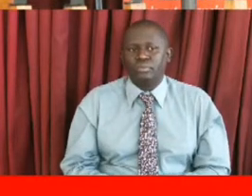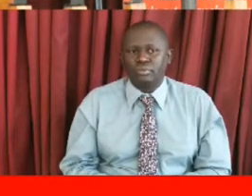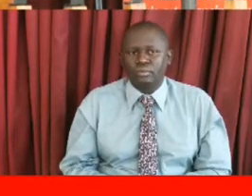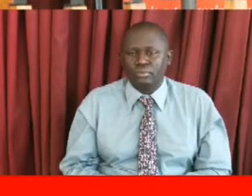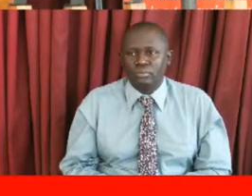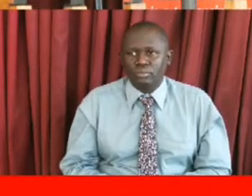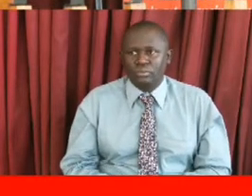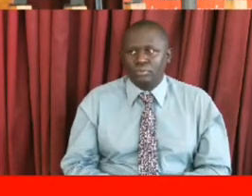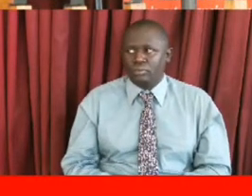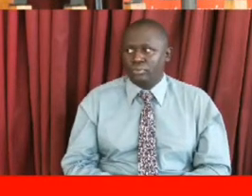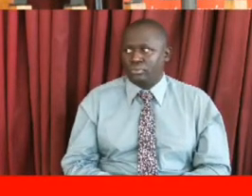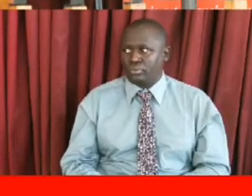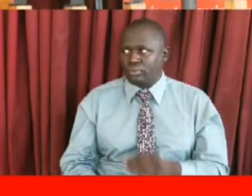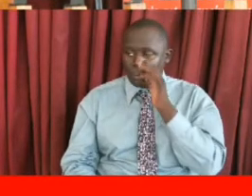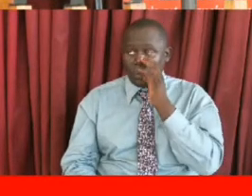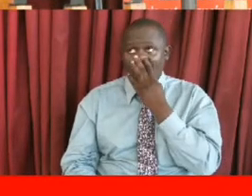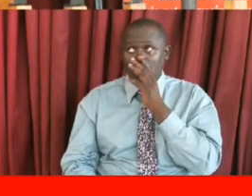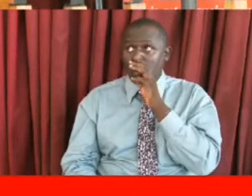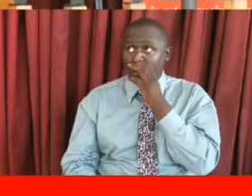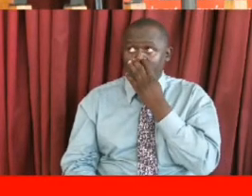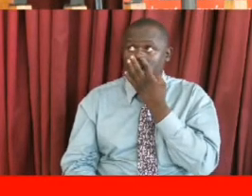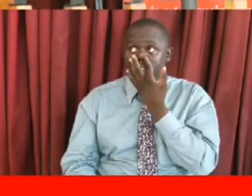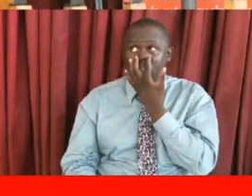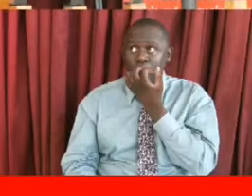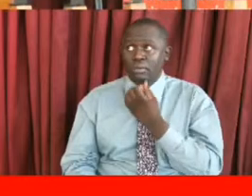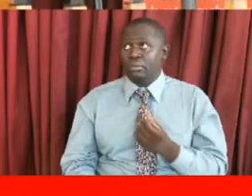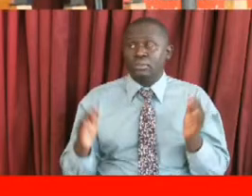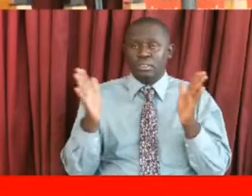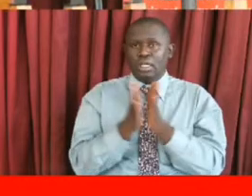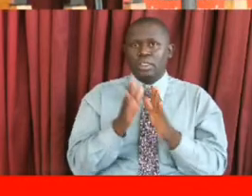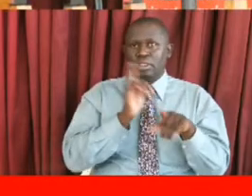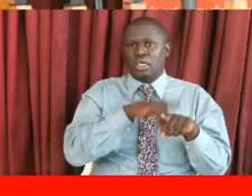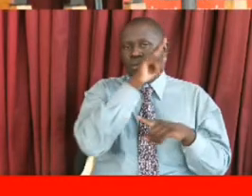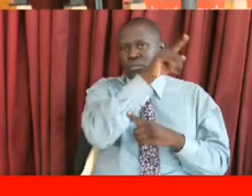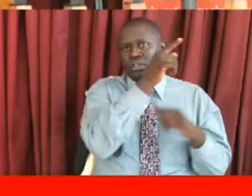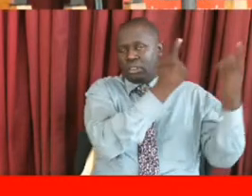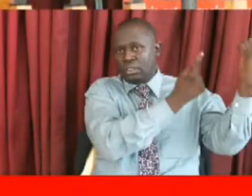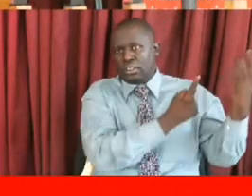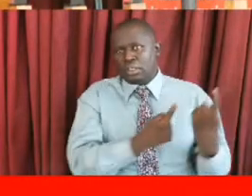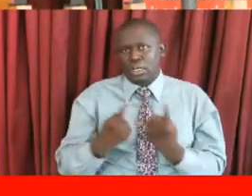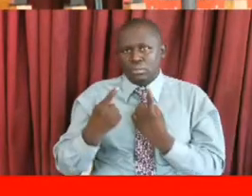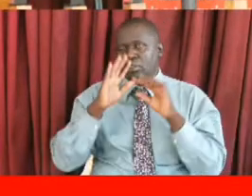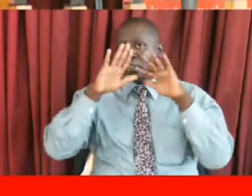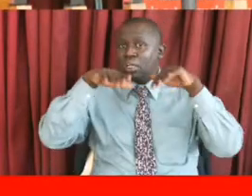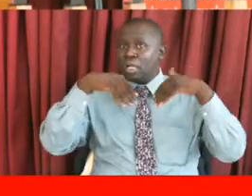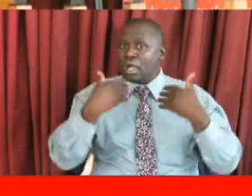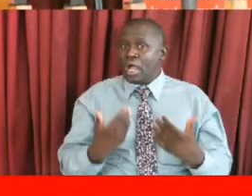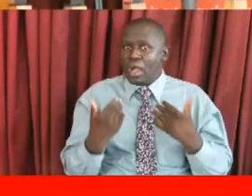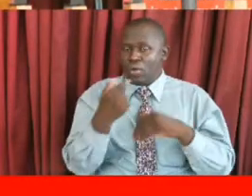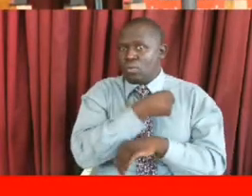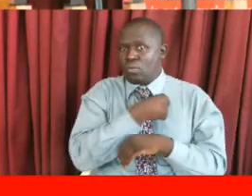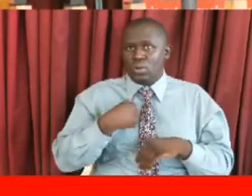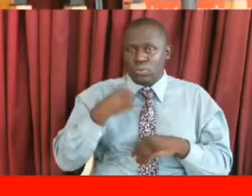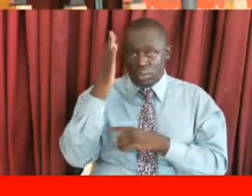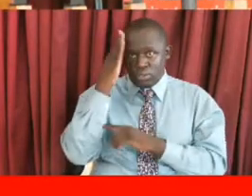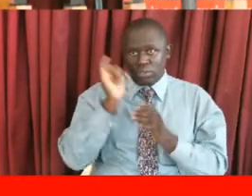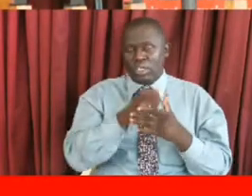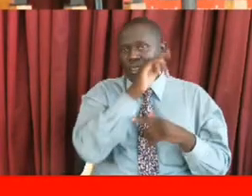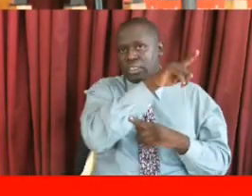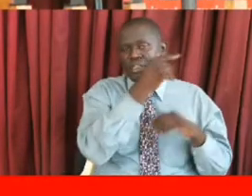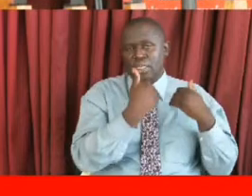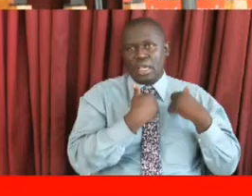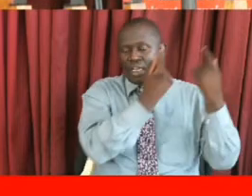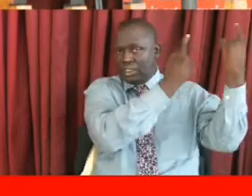sits amen and when heend how will we know he has